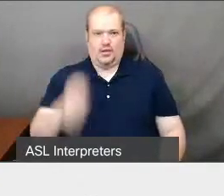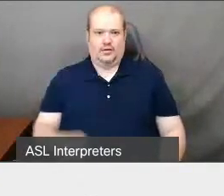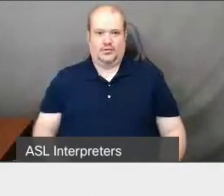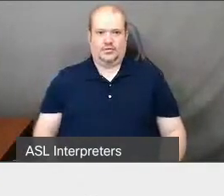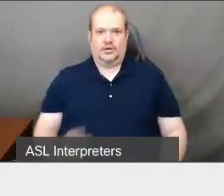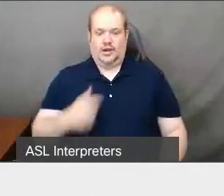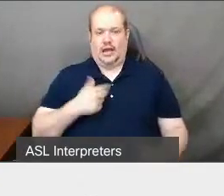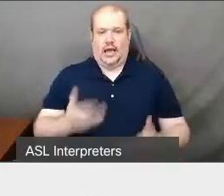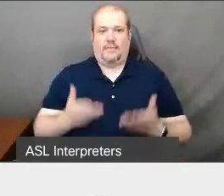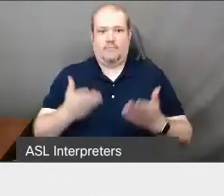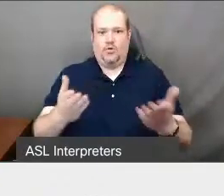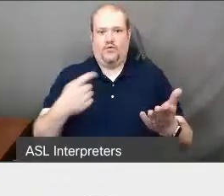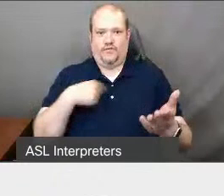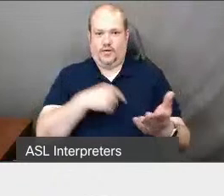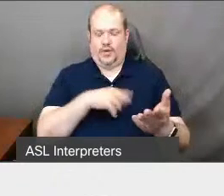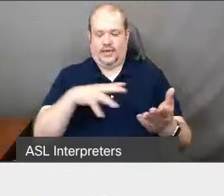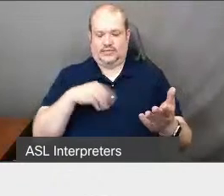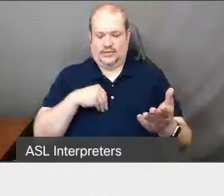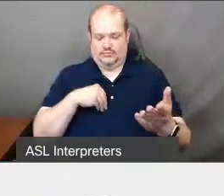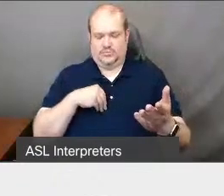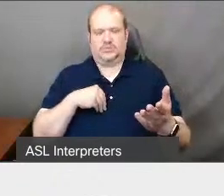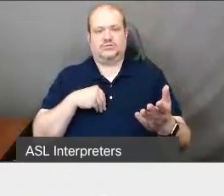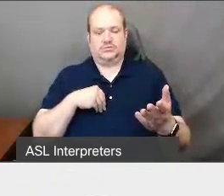I move that we accept the